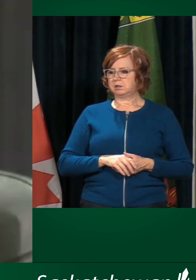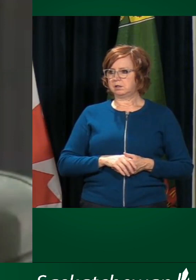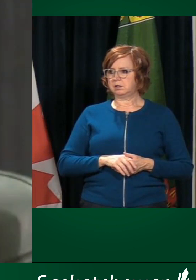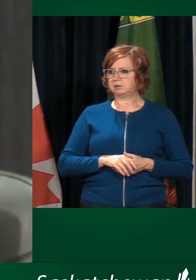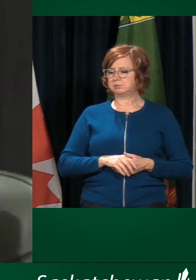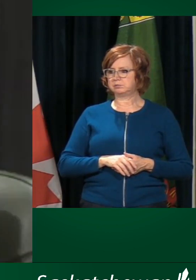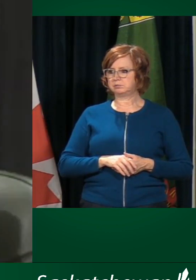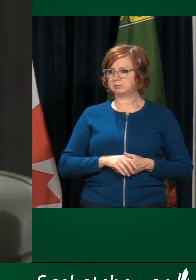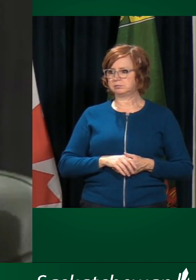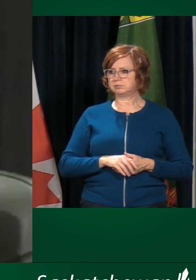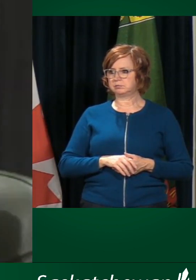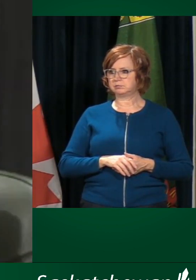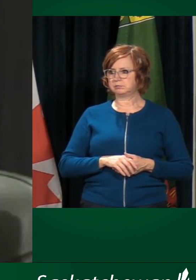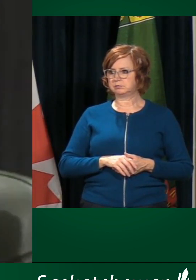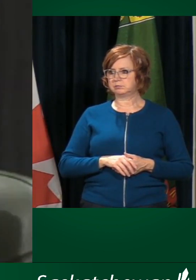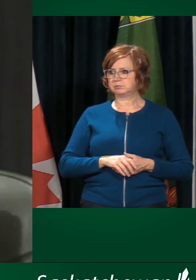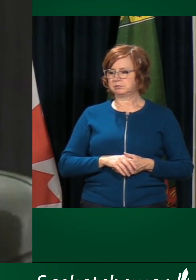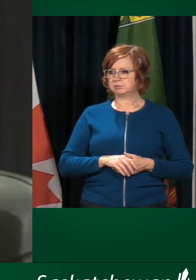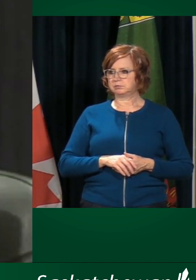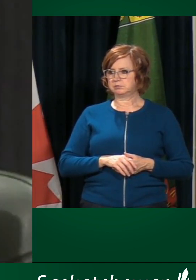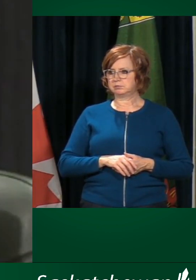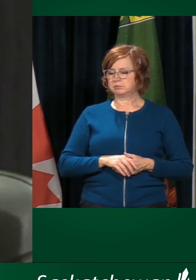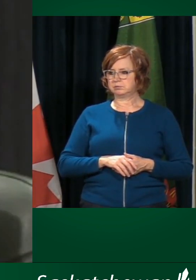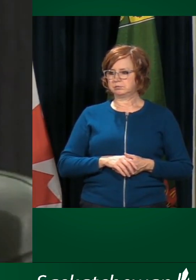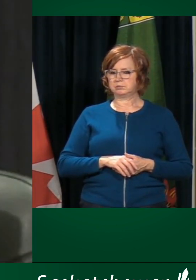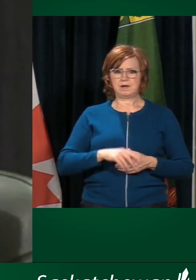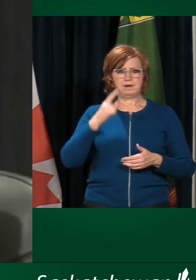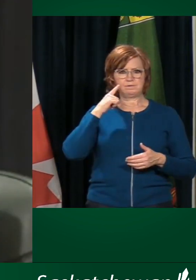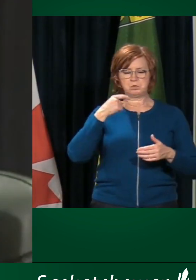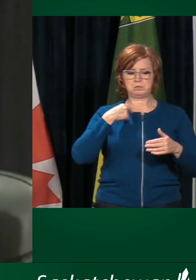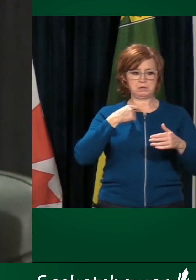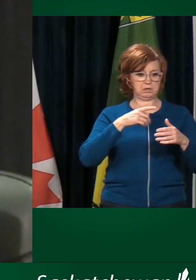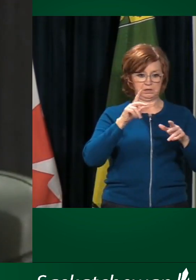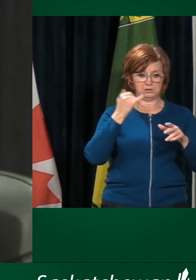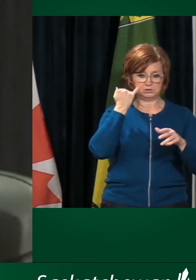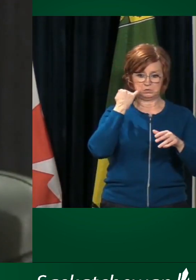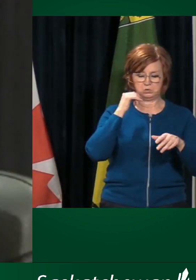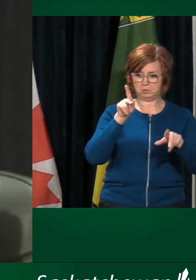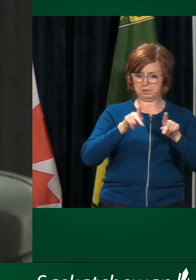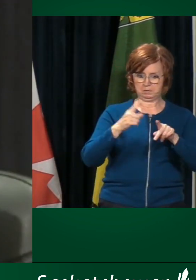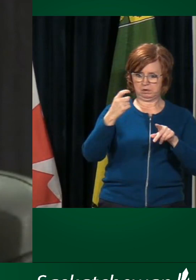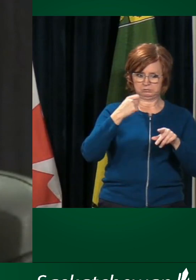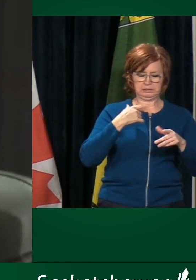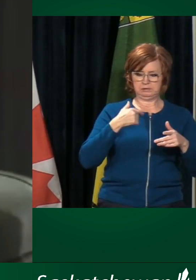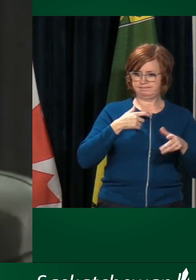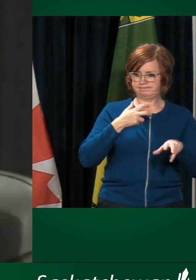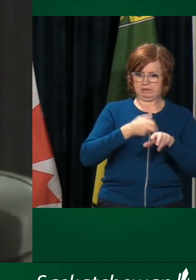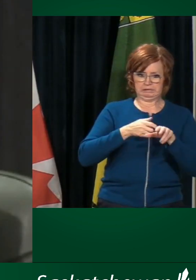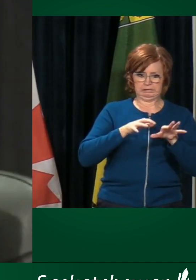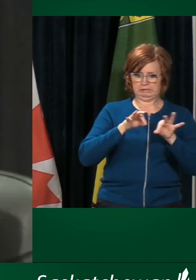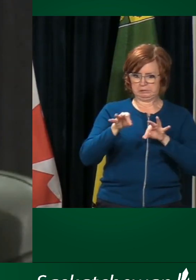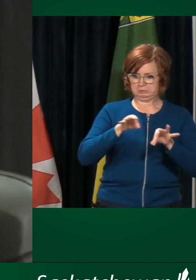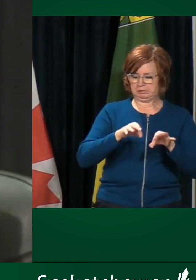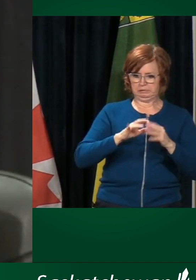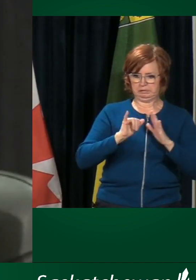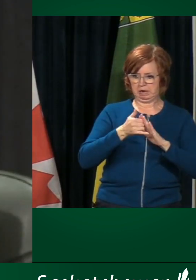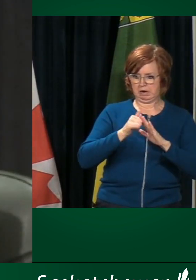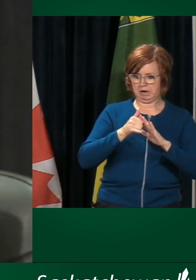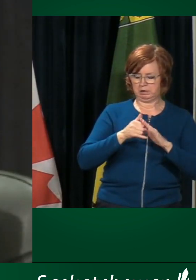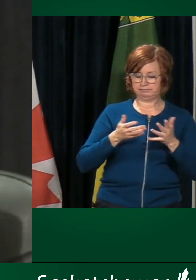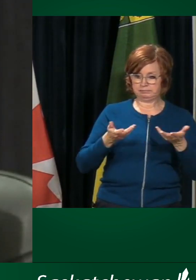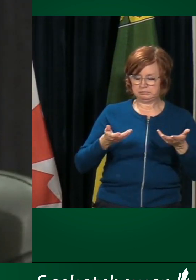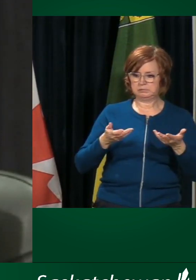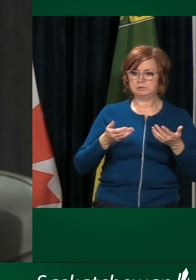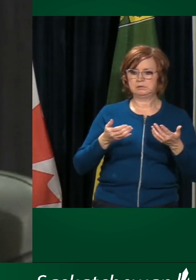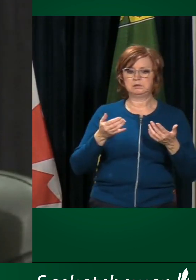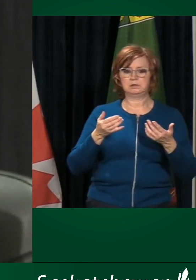hard time explaining to people how the revised planning scenario relates to the reality of what we're saying today. Obviously,